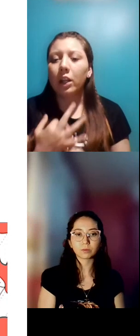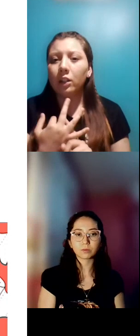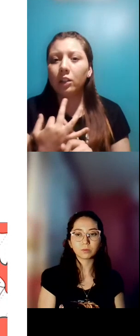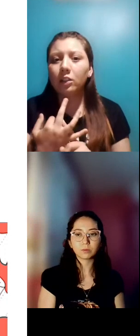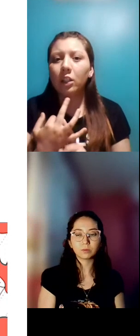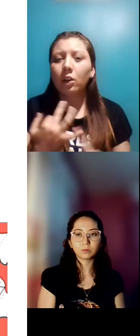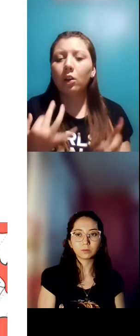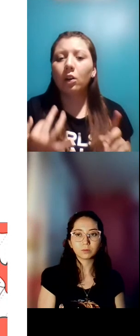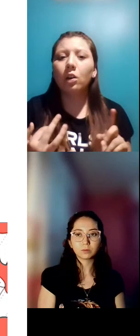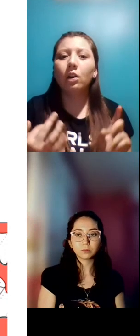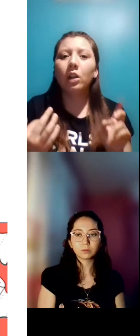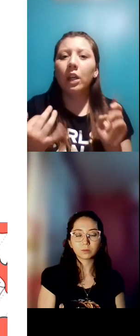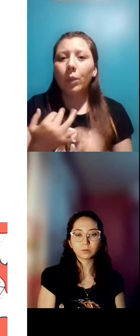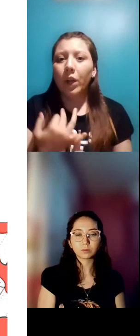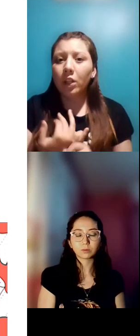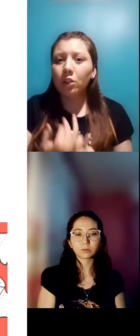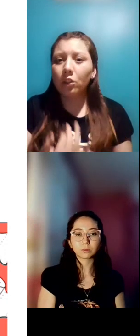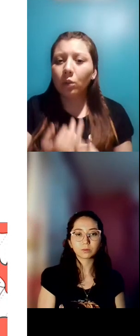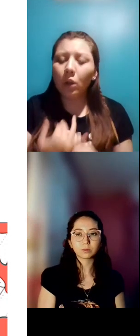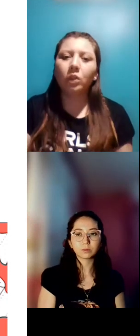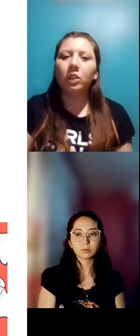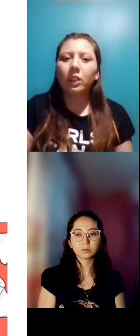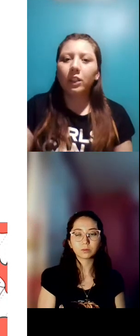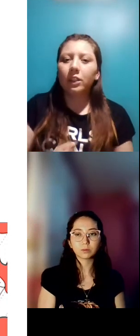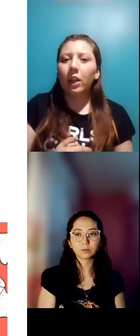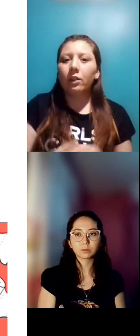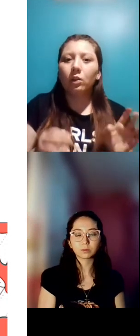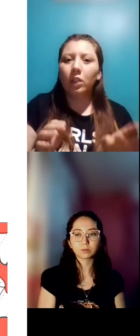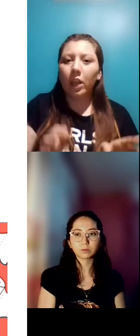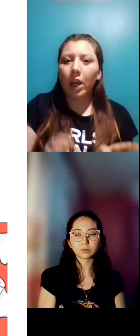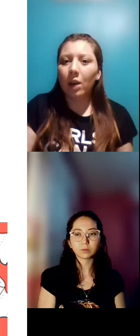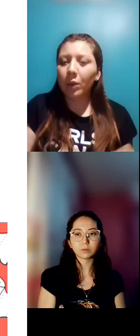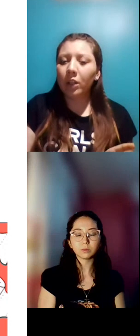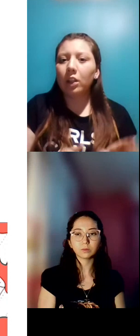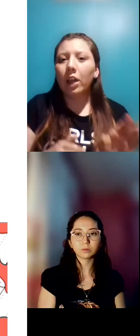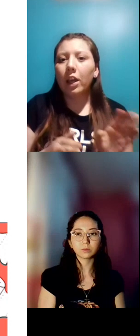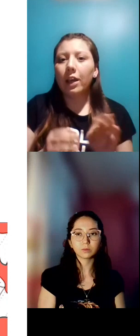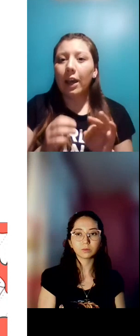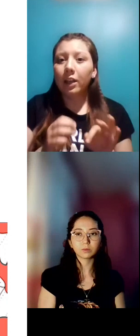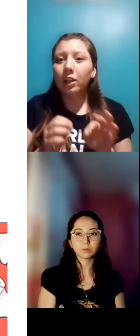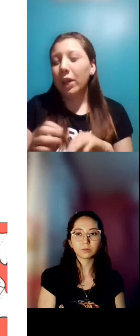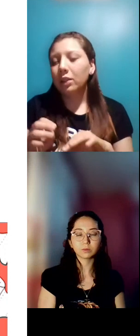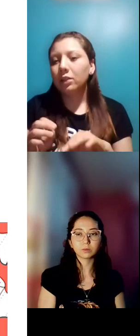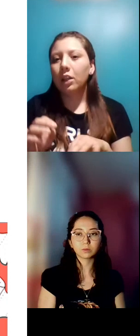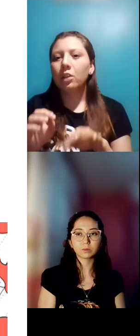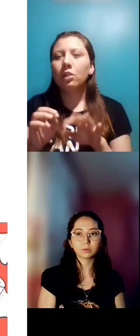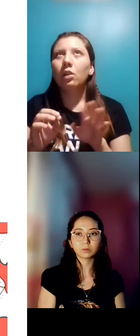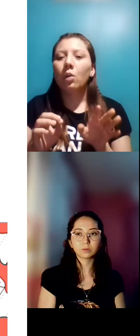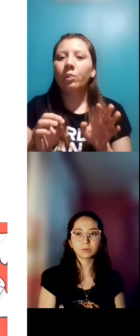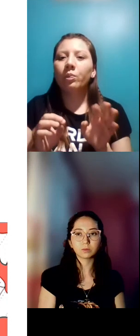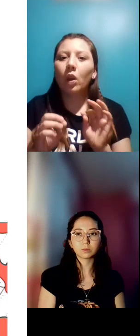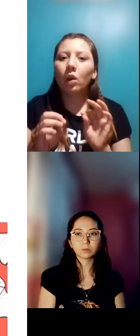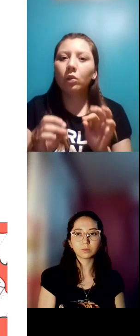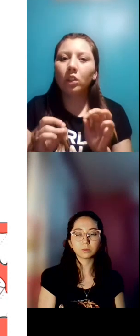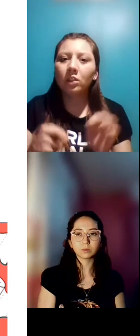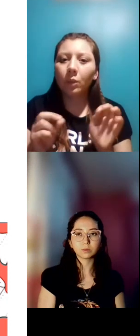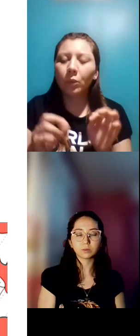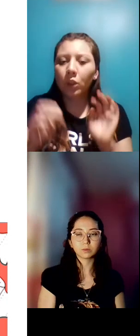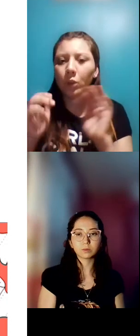animals, or anything, or breathing your nose. Trying out the average, the illness by staying